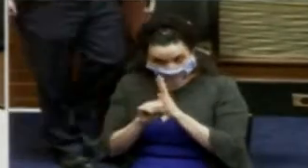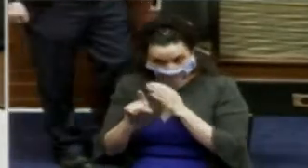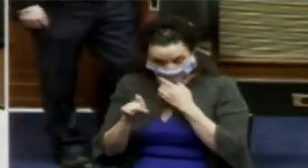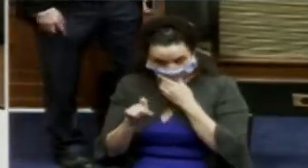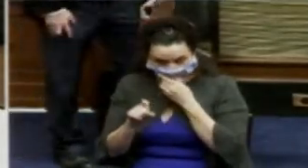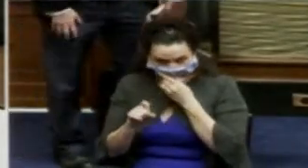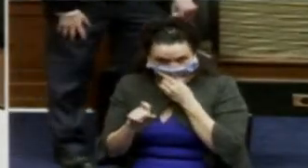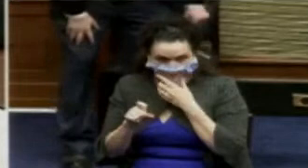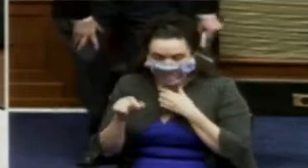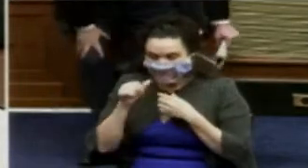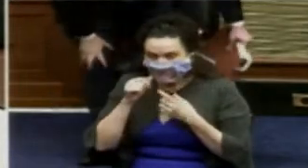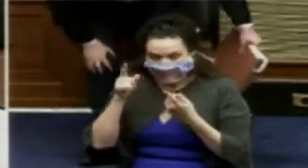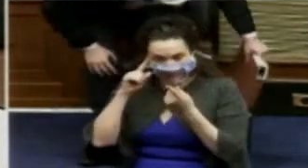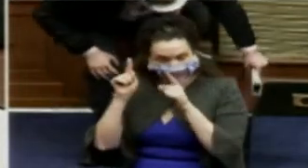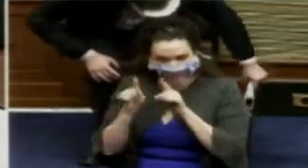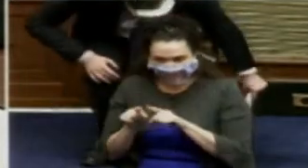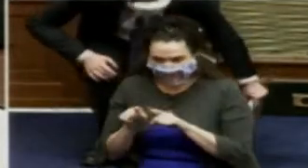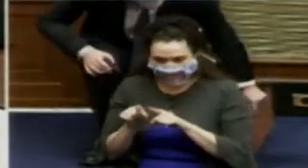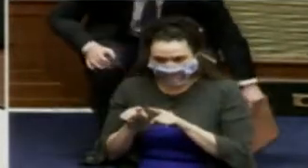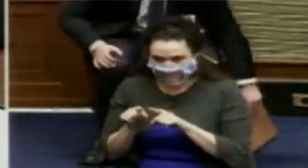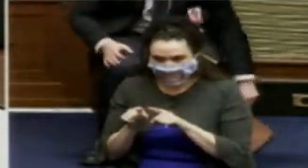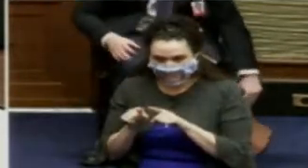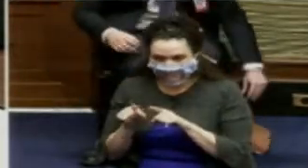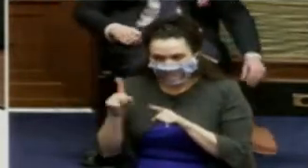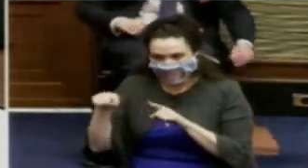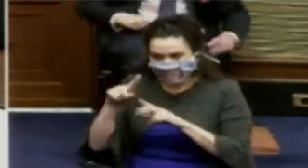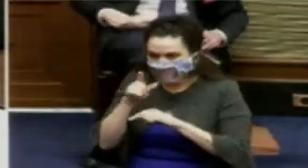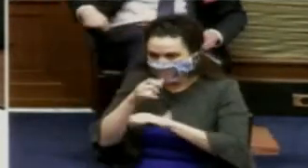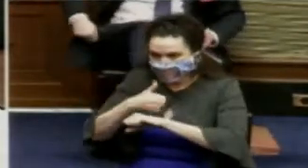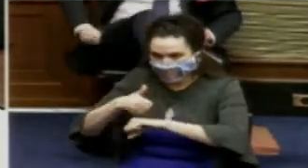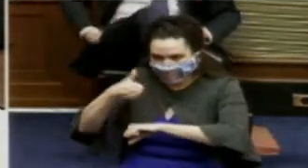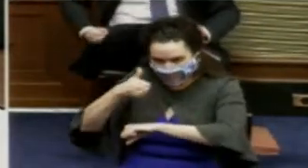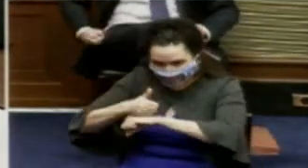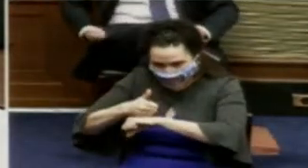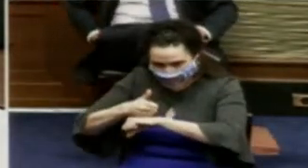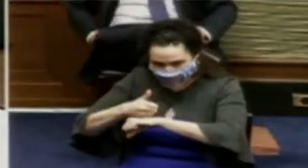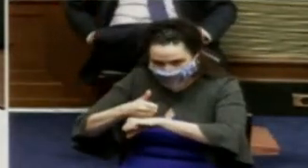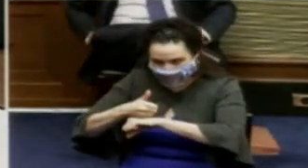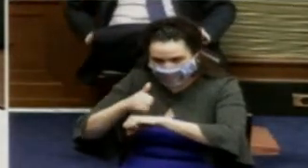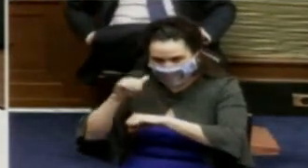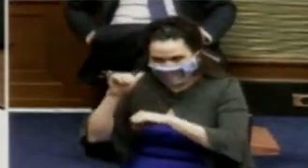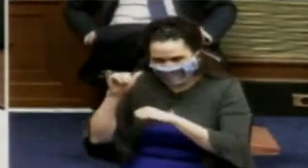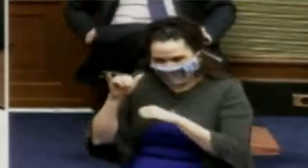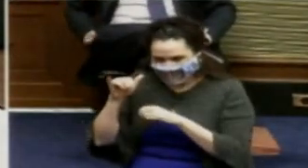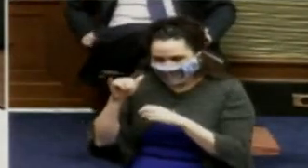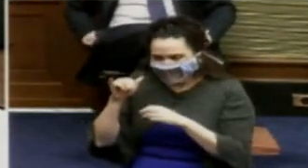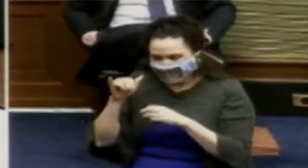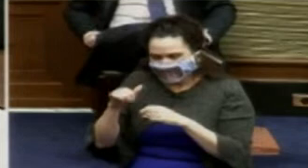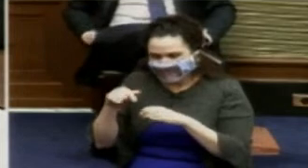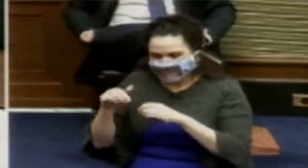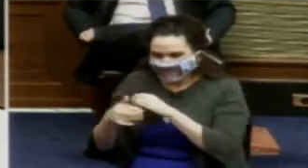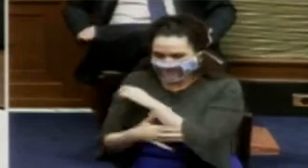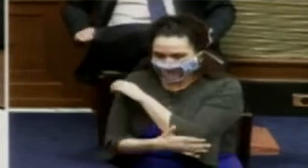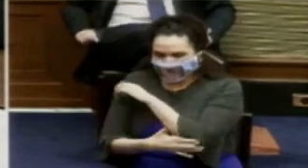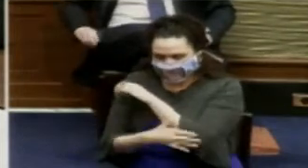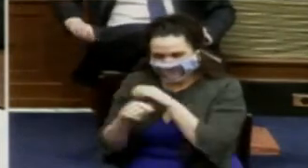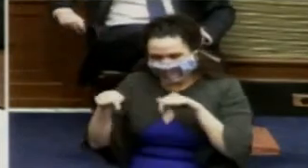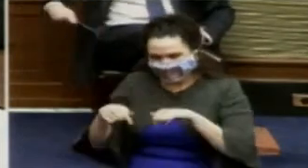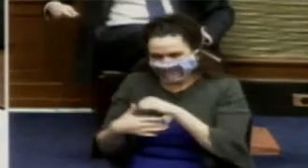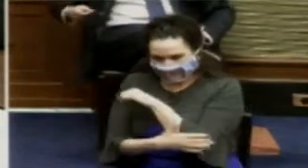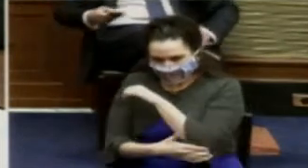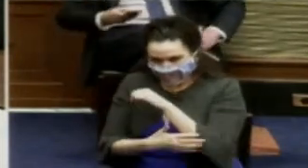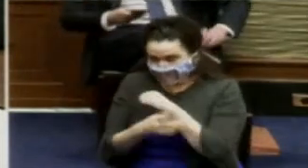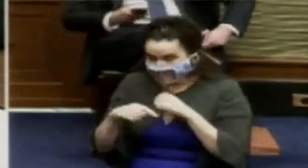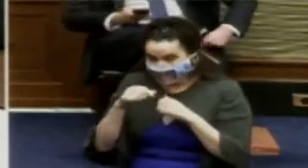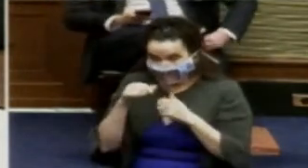I do not agree that the founders didn't contemplate that this district would have self-governance,